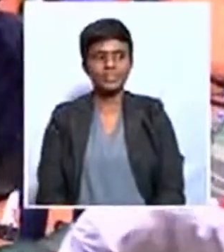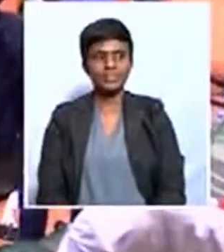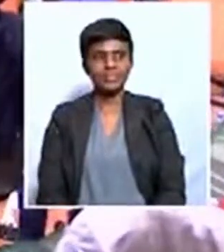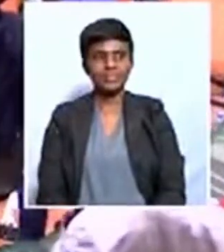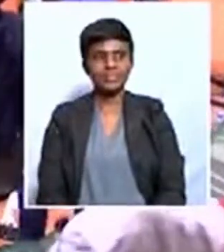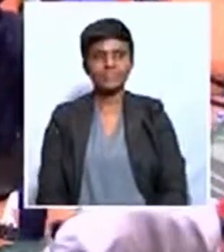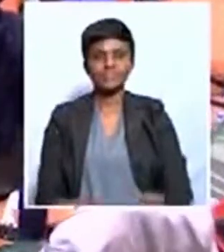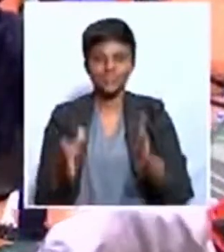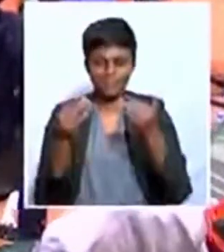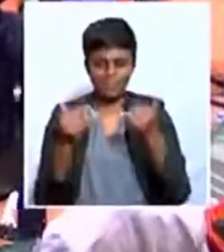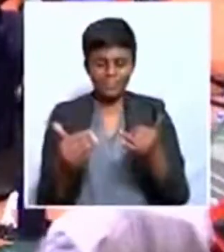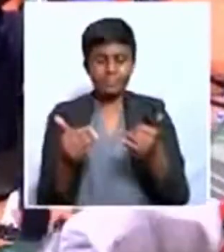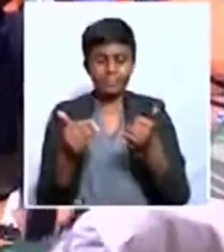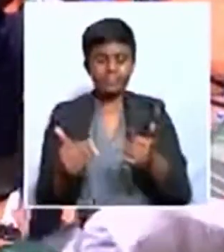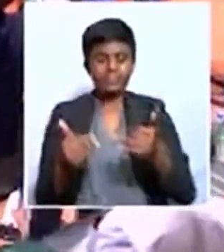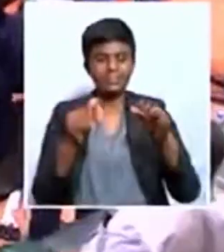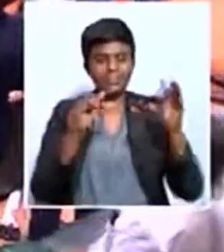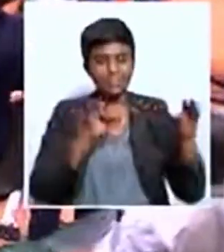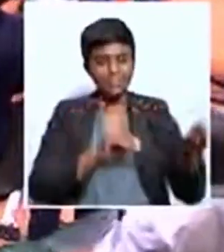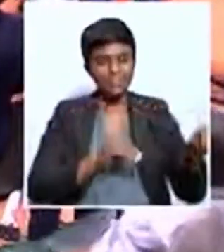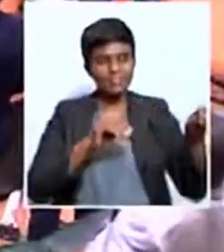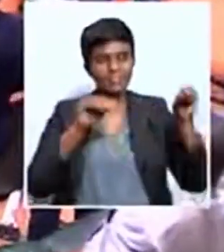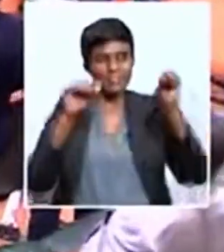is now adjourned.